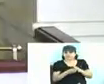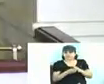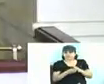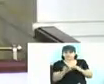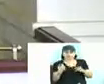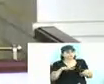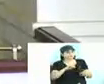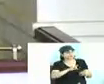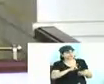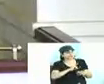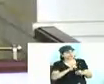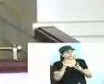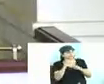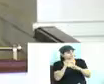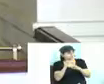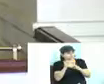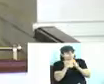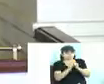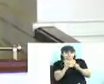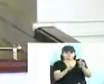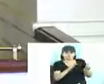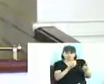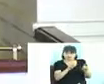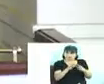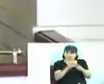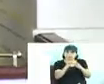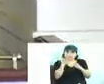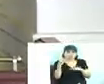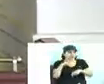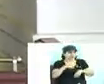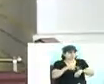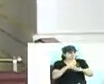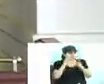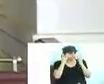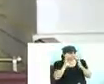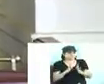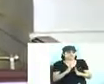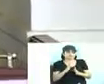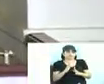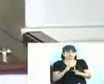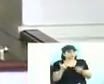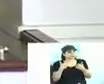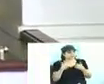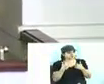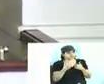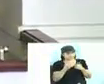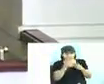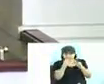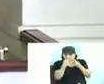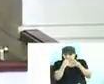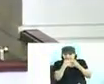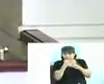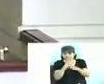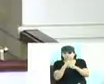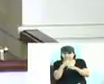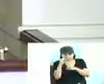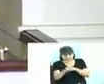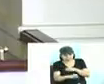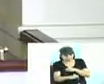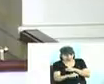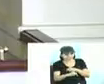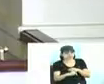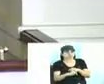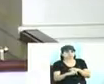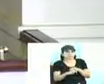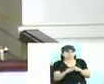We do remind everybody, especially our first-time visitors, that following our closing song, we do have snacks and coffee downstairs in our fellowship